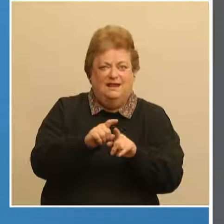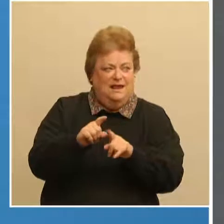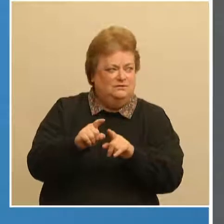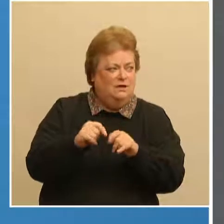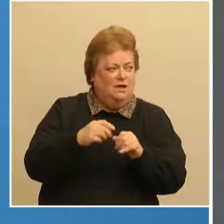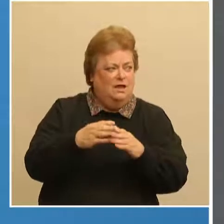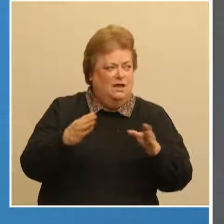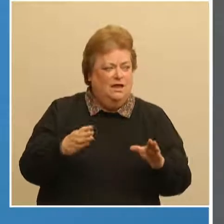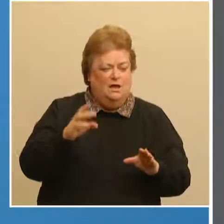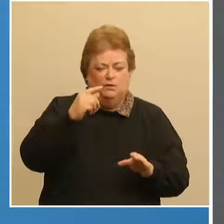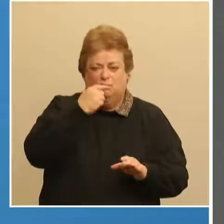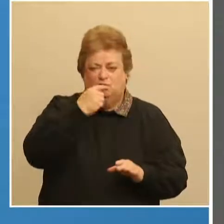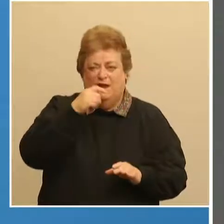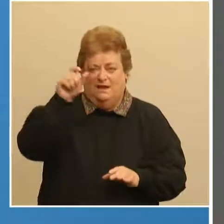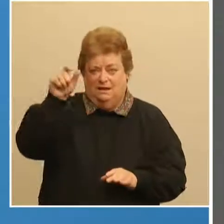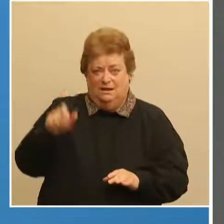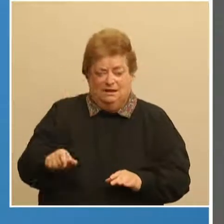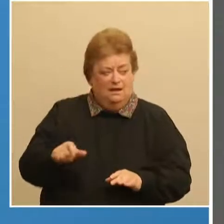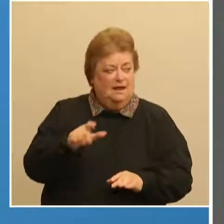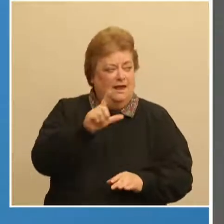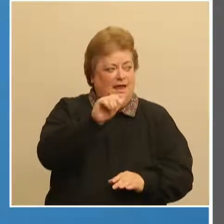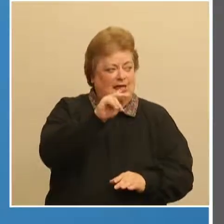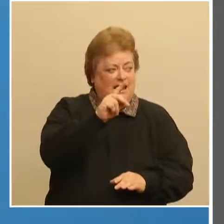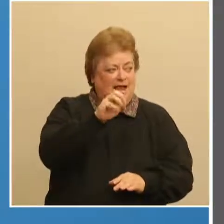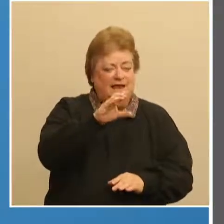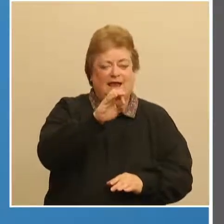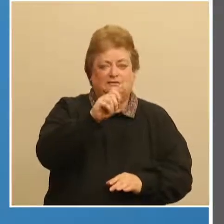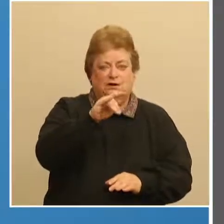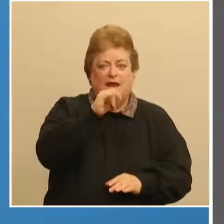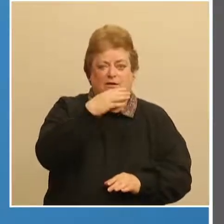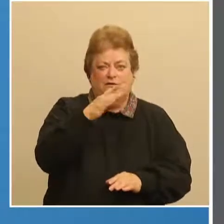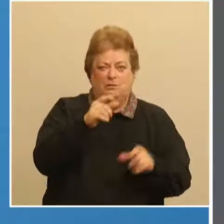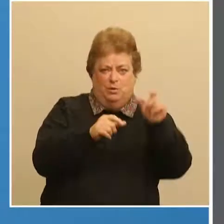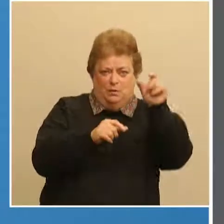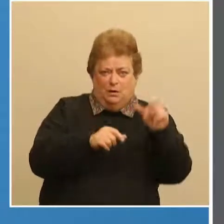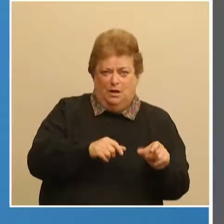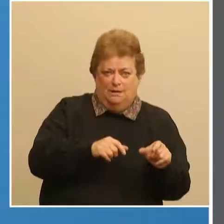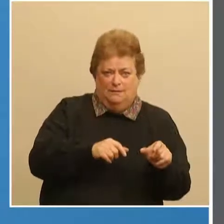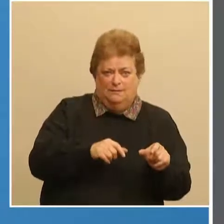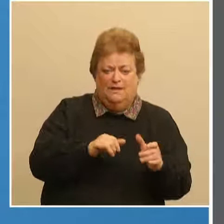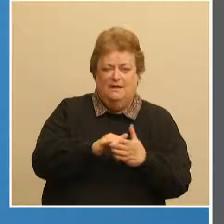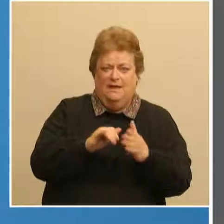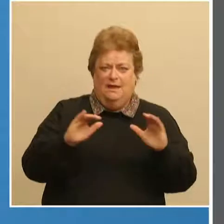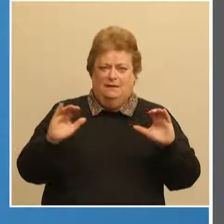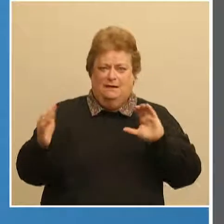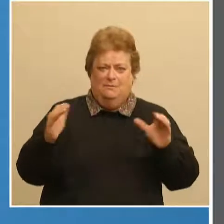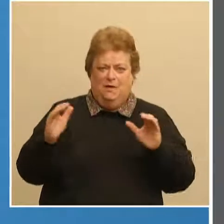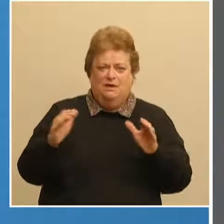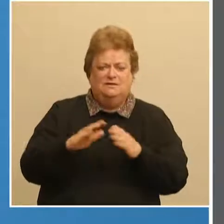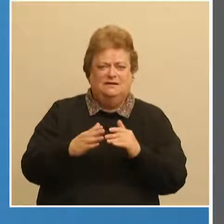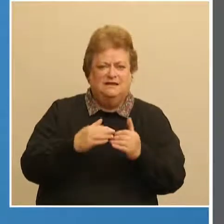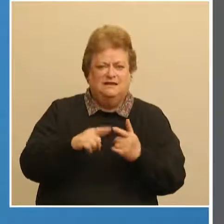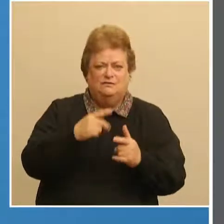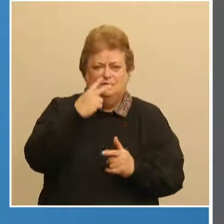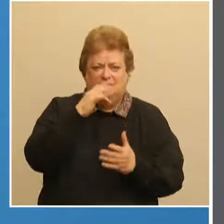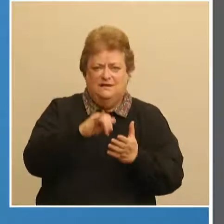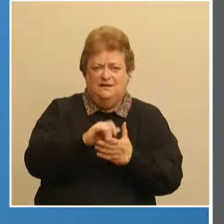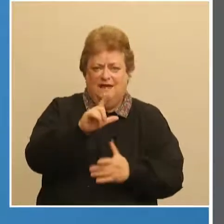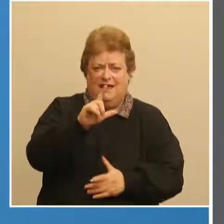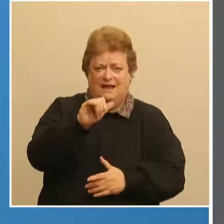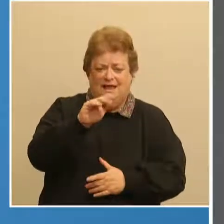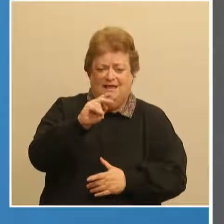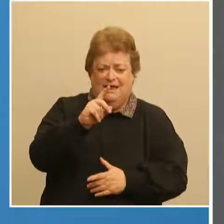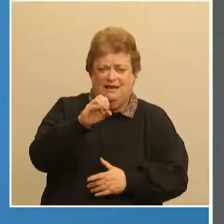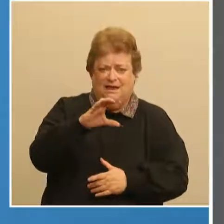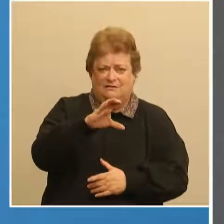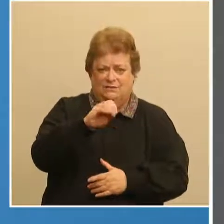right, and Lancaster County is represented by the blue column on the left. And with this comparison, it is easy to see that Lancaster County,